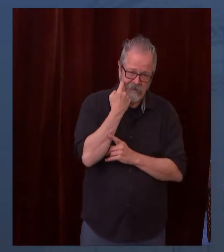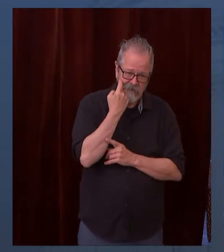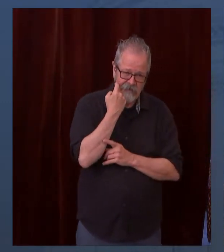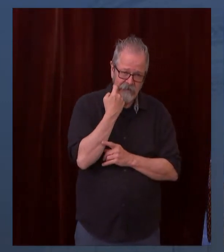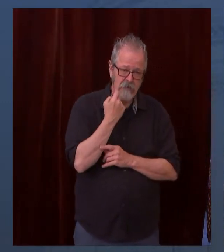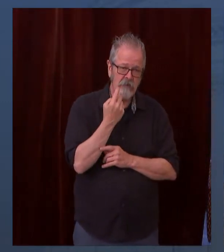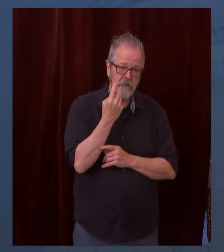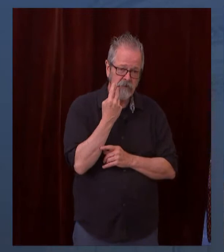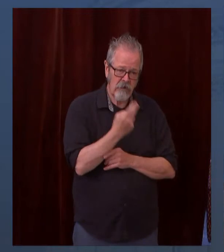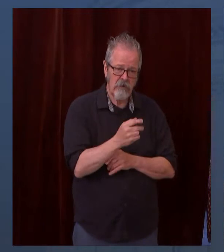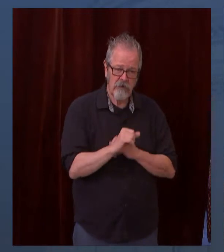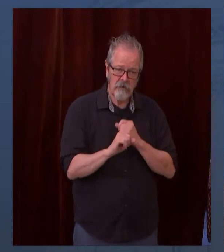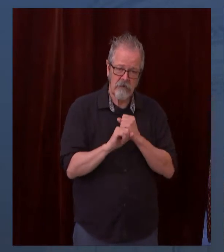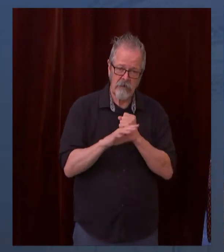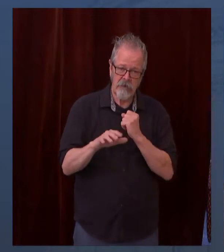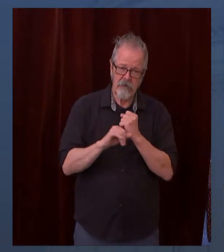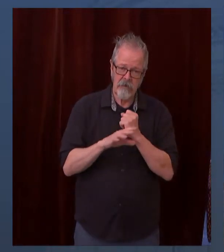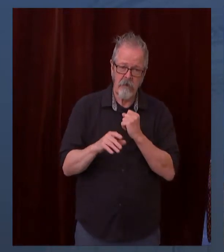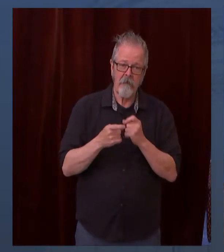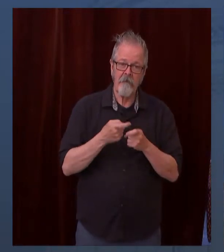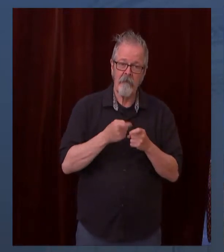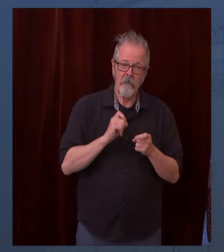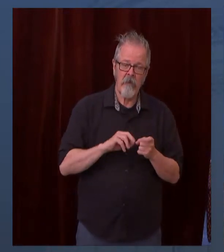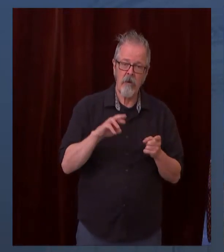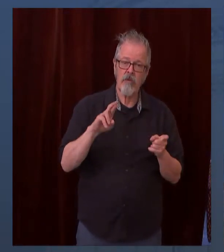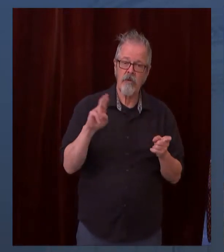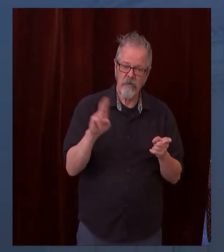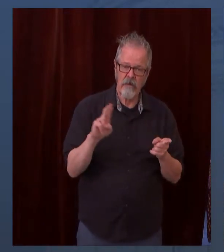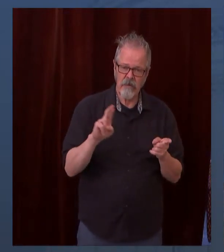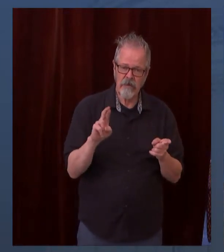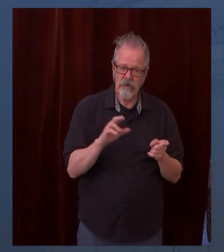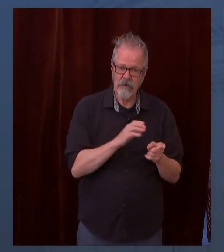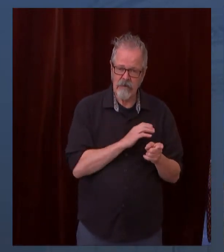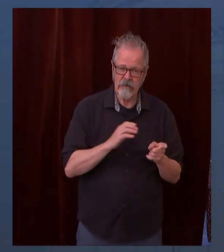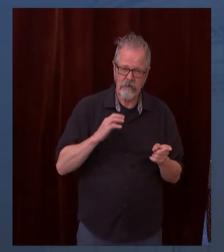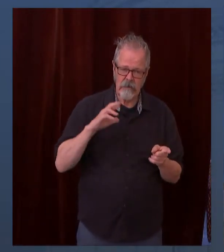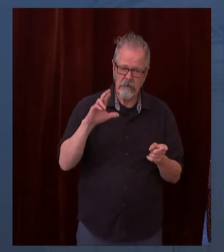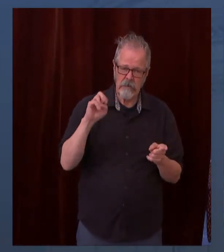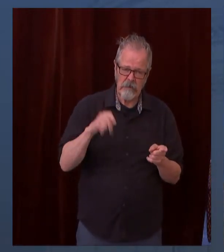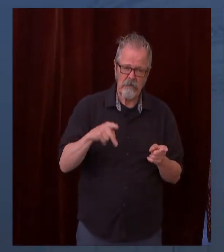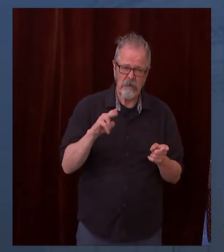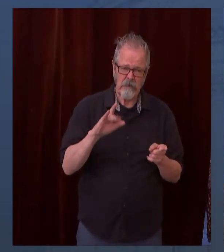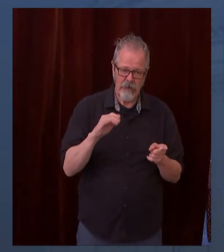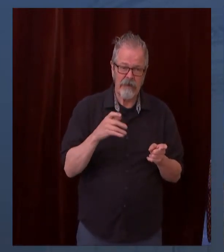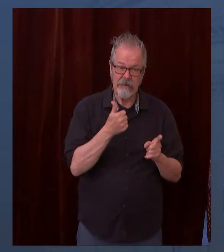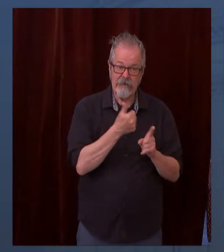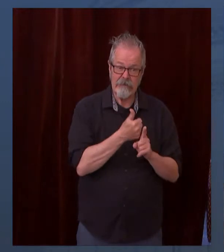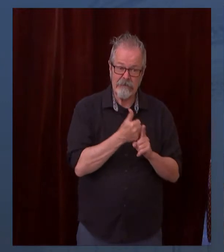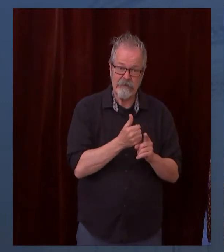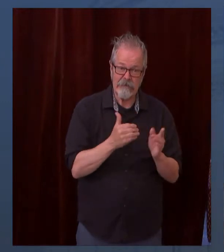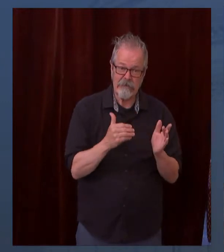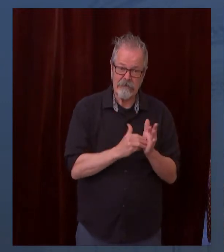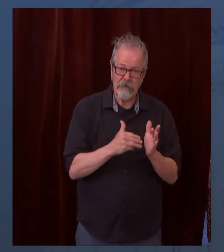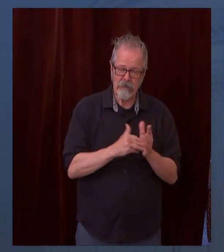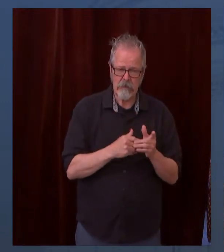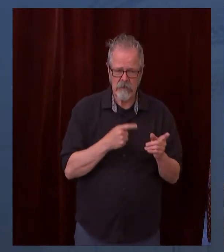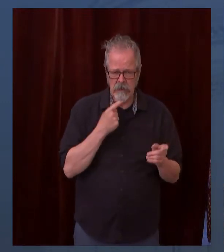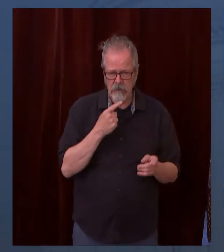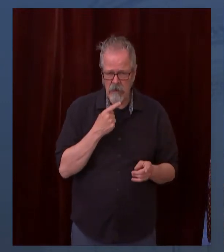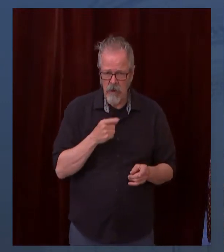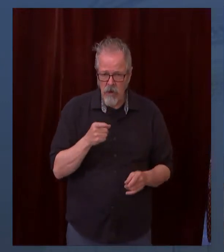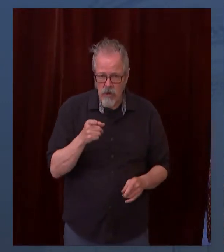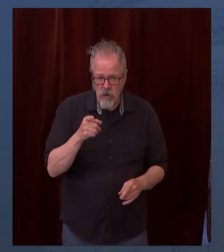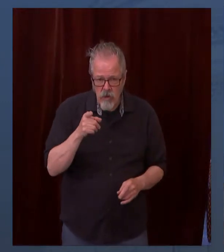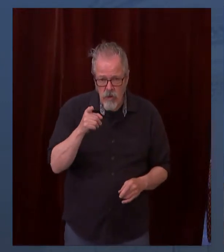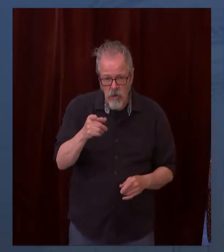And the argument they made was, look, if you want to get rid of masks, if you want to have total individual liberty and not have